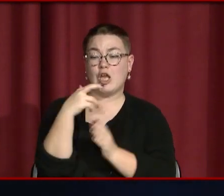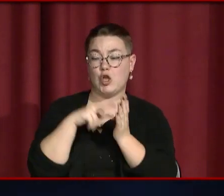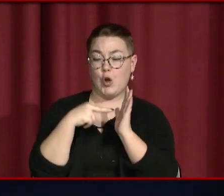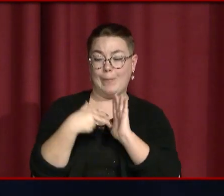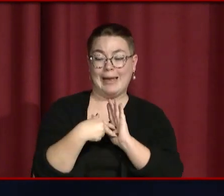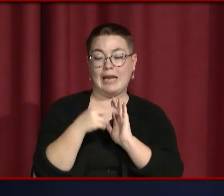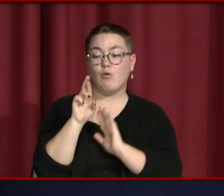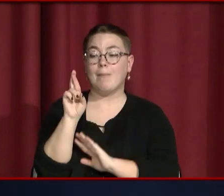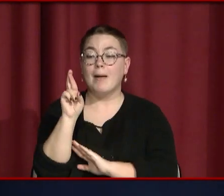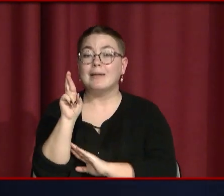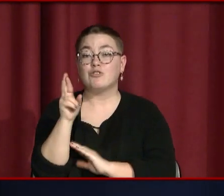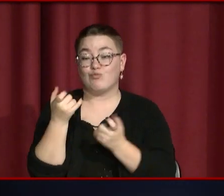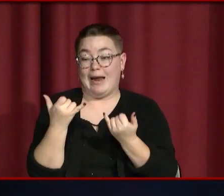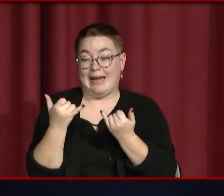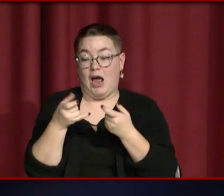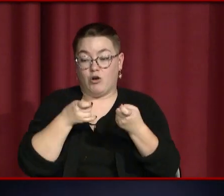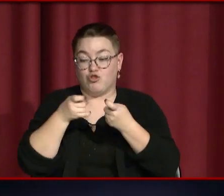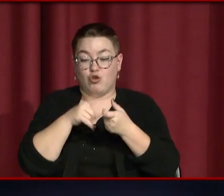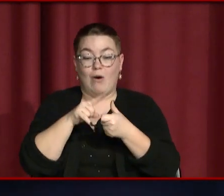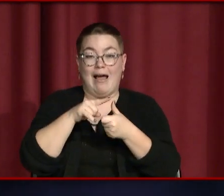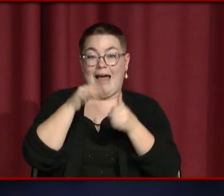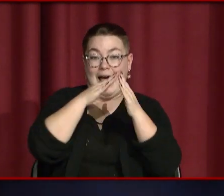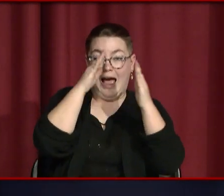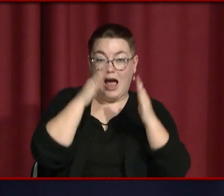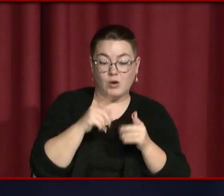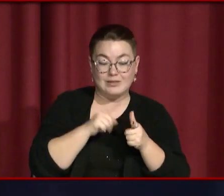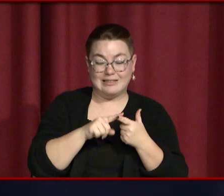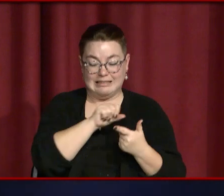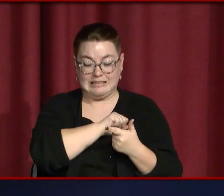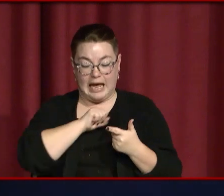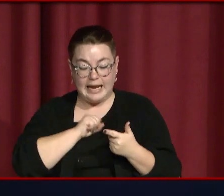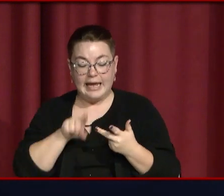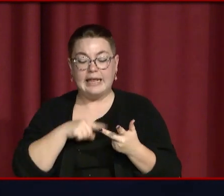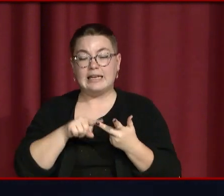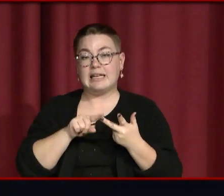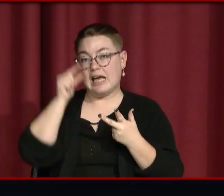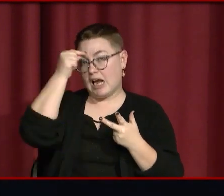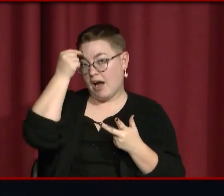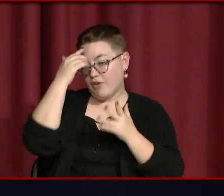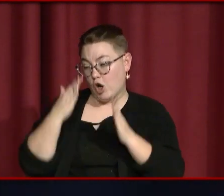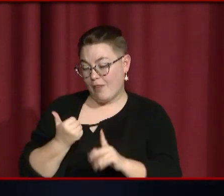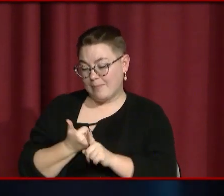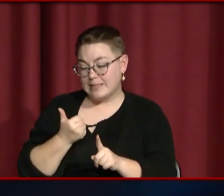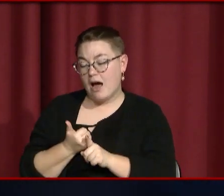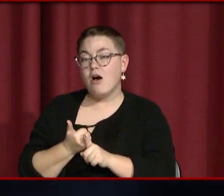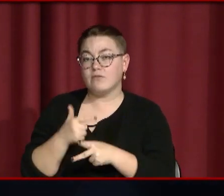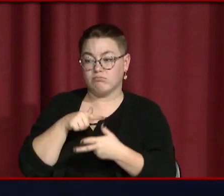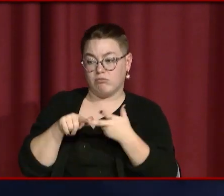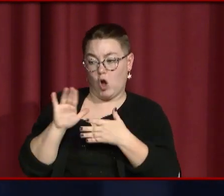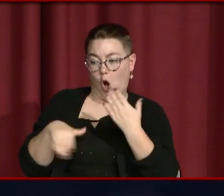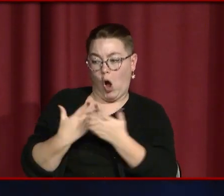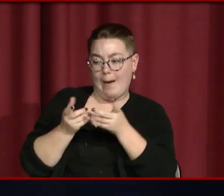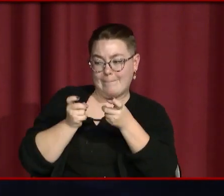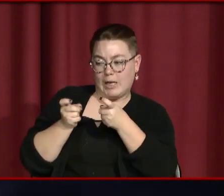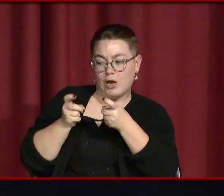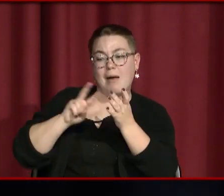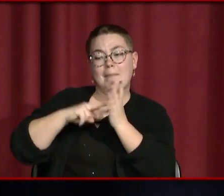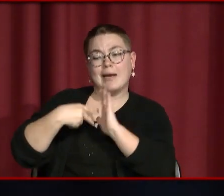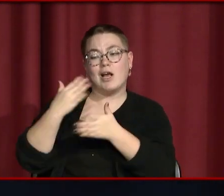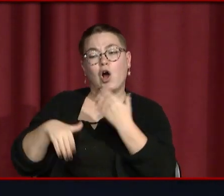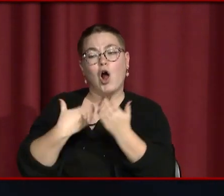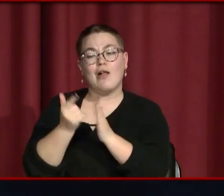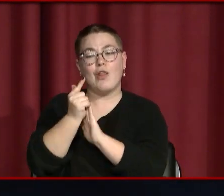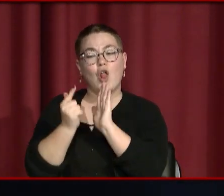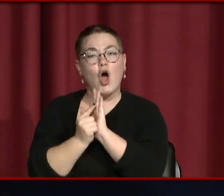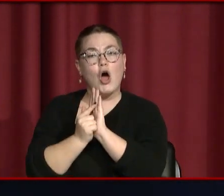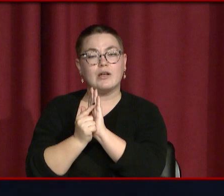the Senate, and the governorship. And so through that, then they sort of can manage to push forward legislation